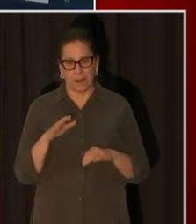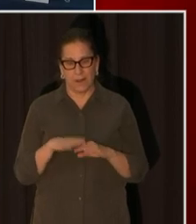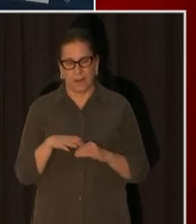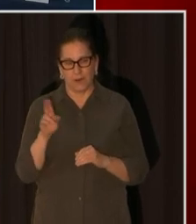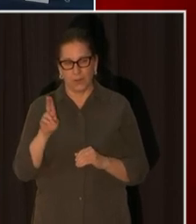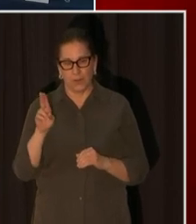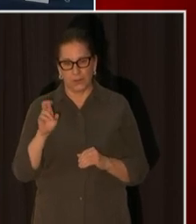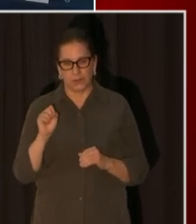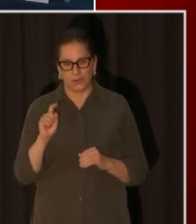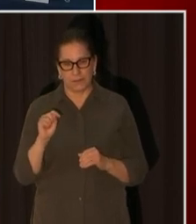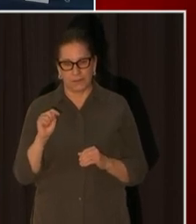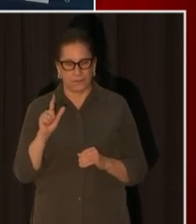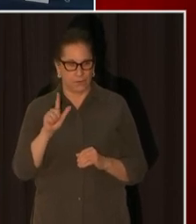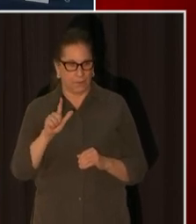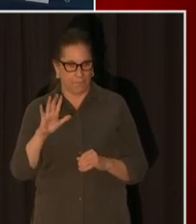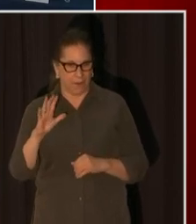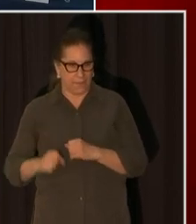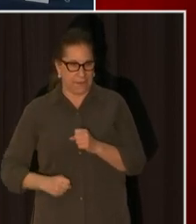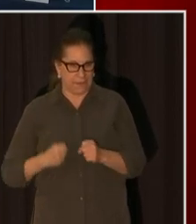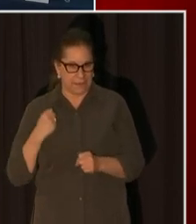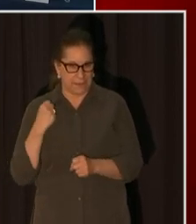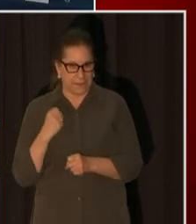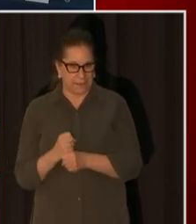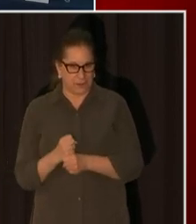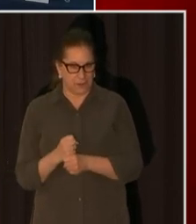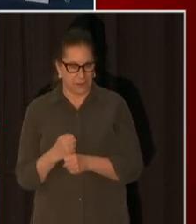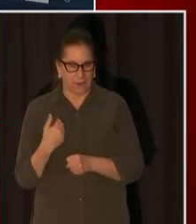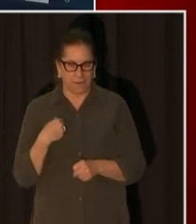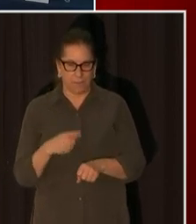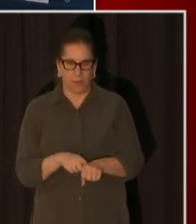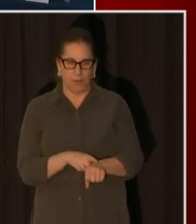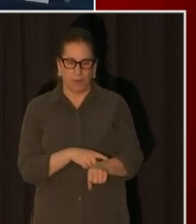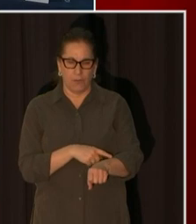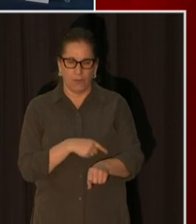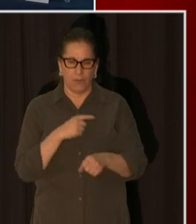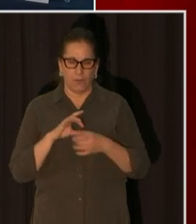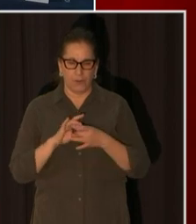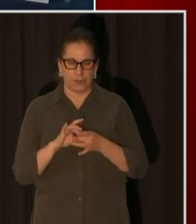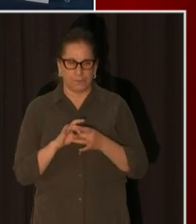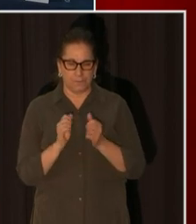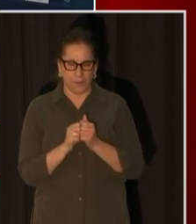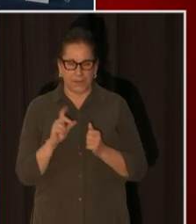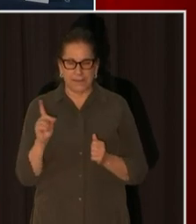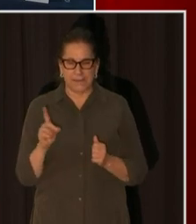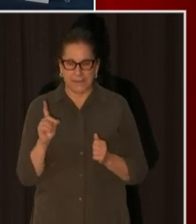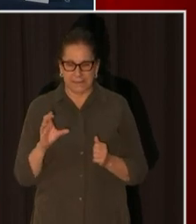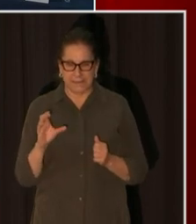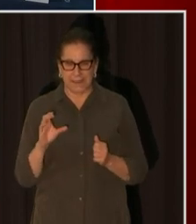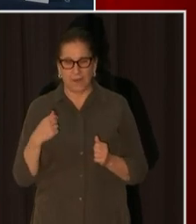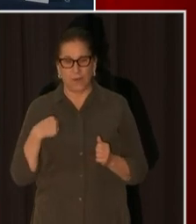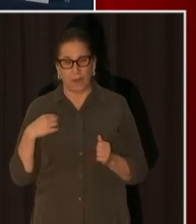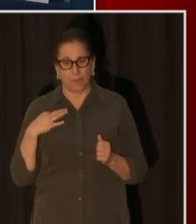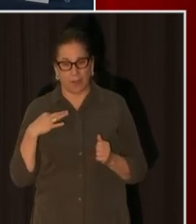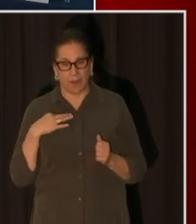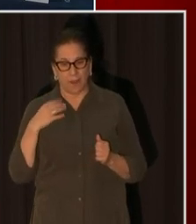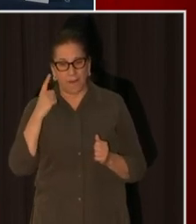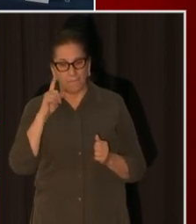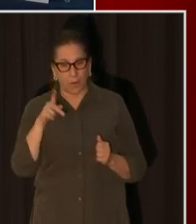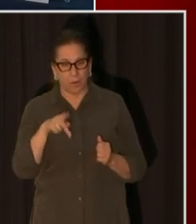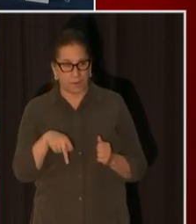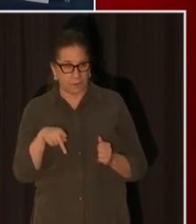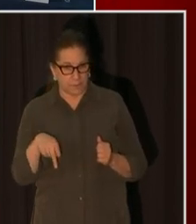people suffered more in each of those instances. And each time, people said, well, what about these programs